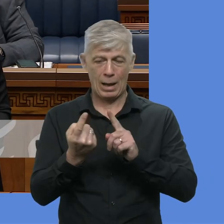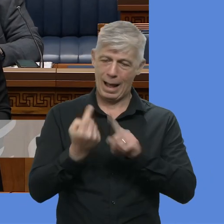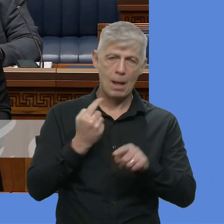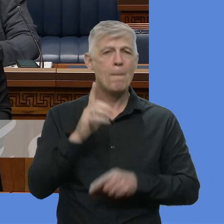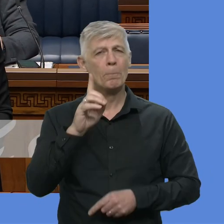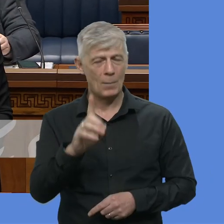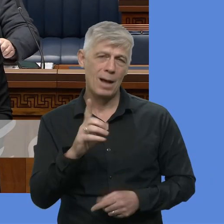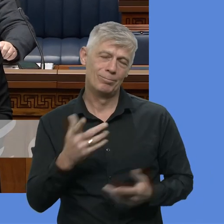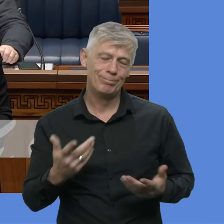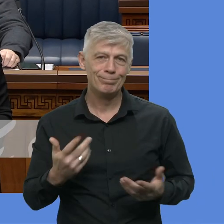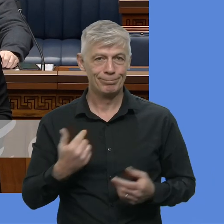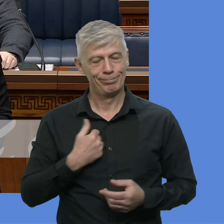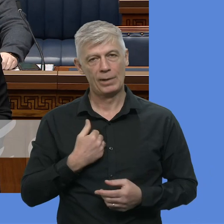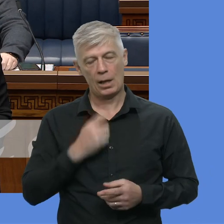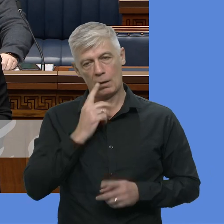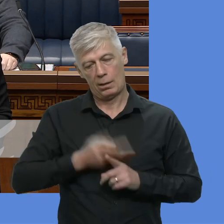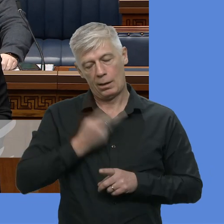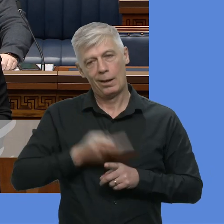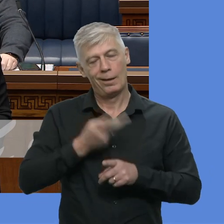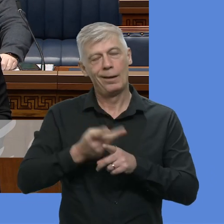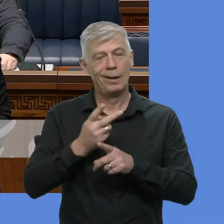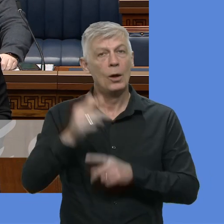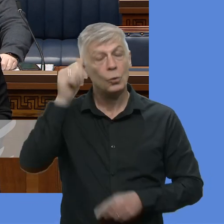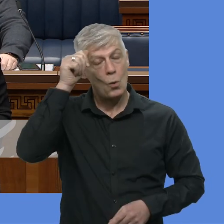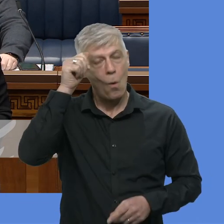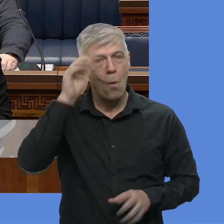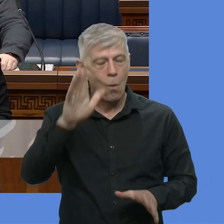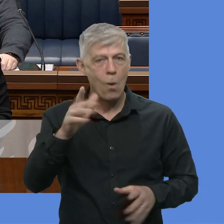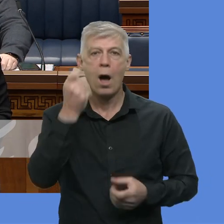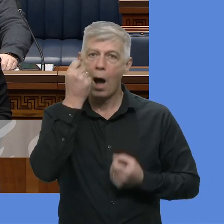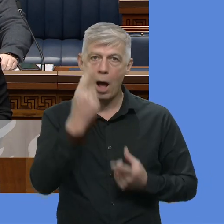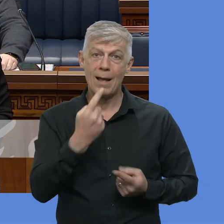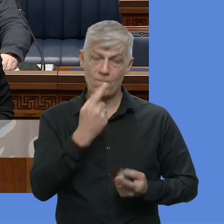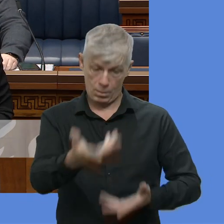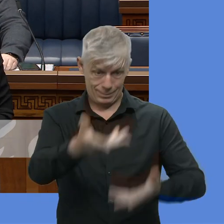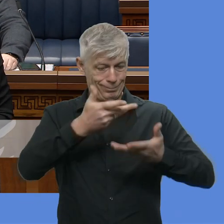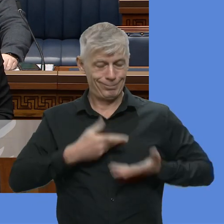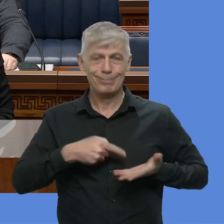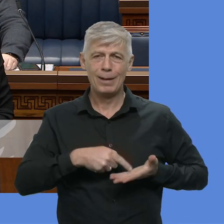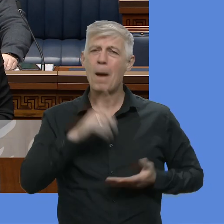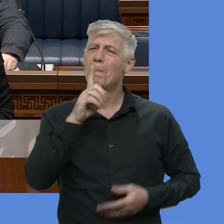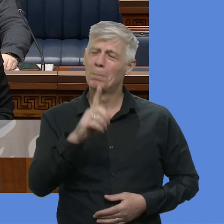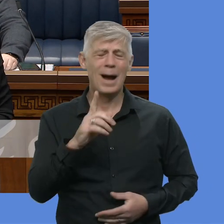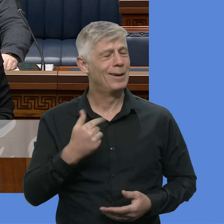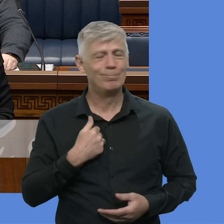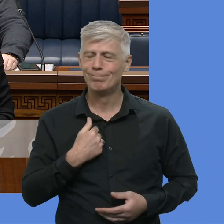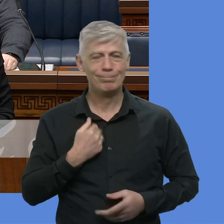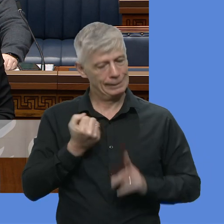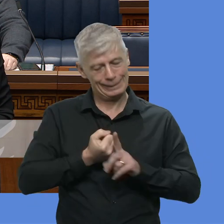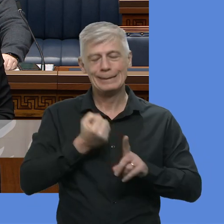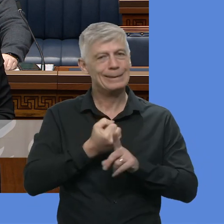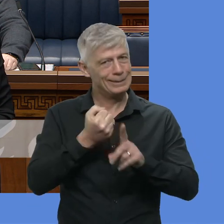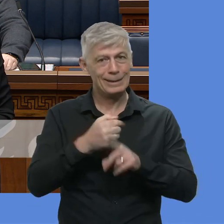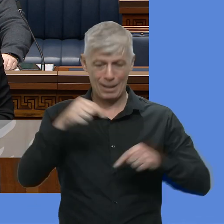that I probably am like a broken record at this stage, and I understand what the information has been provided, but I cannot stress strongly enough how critical